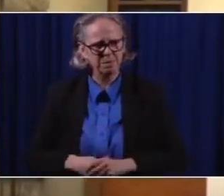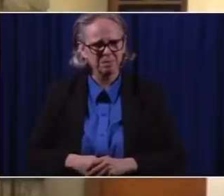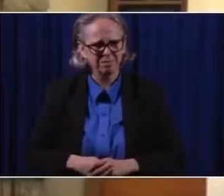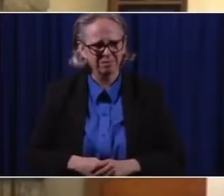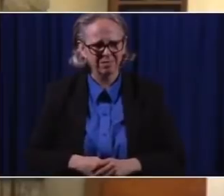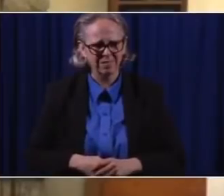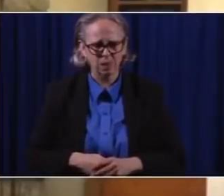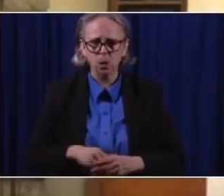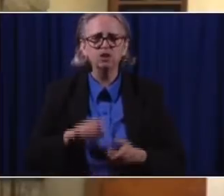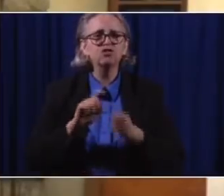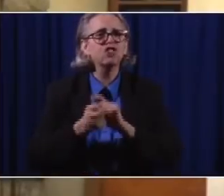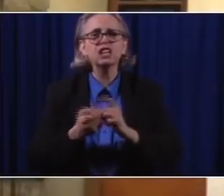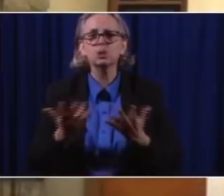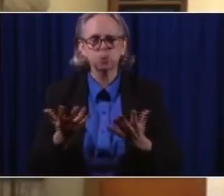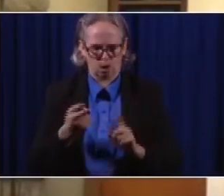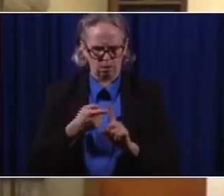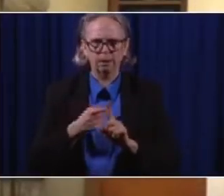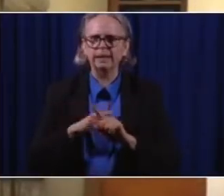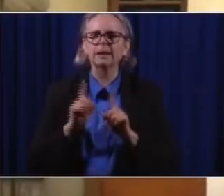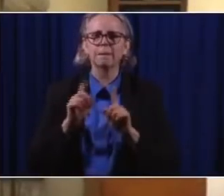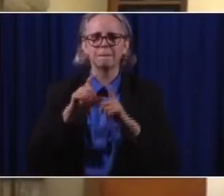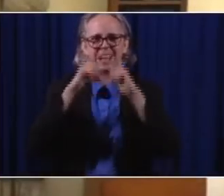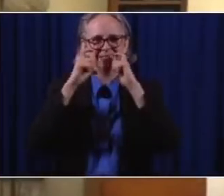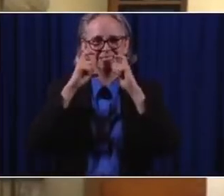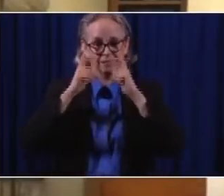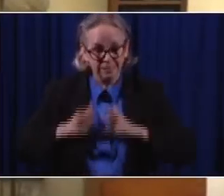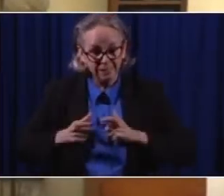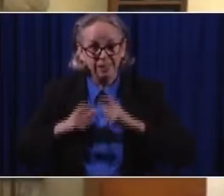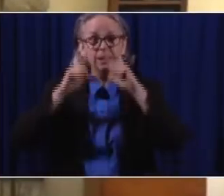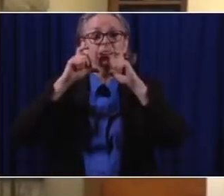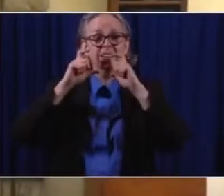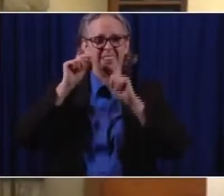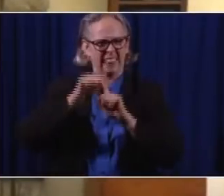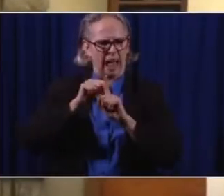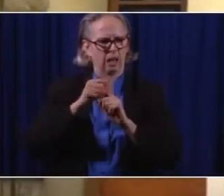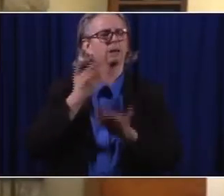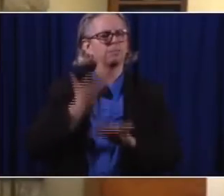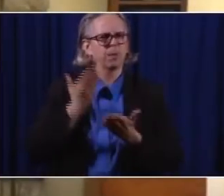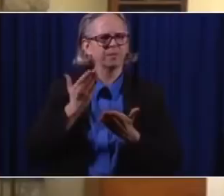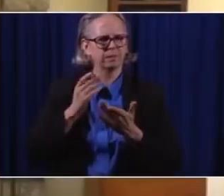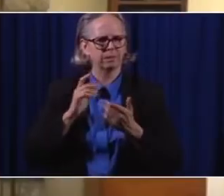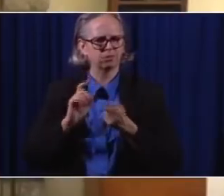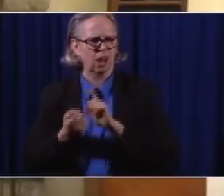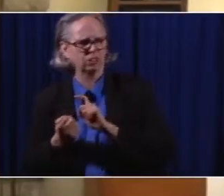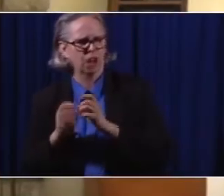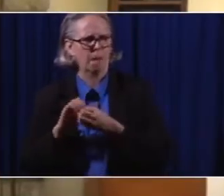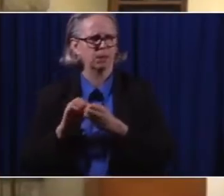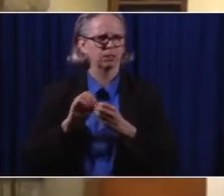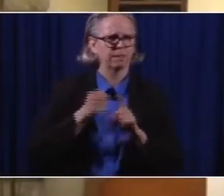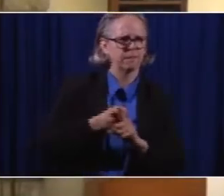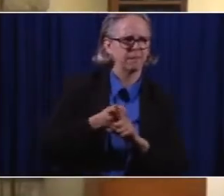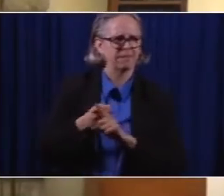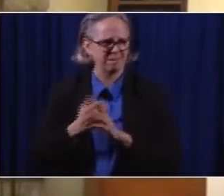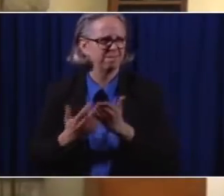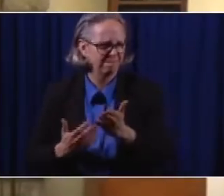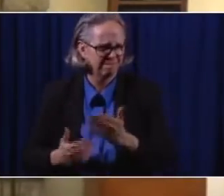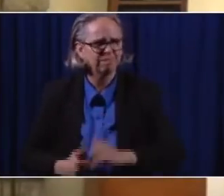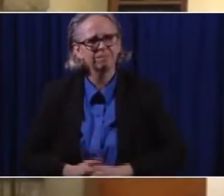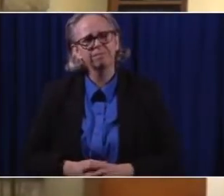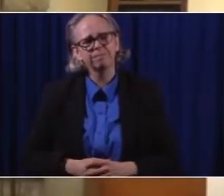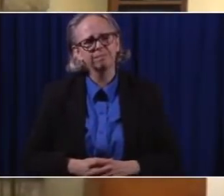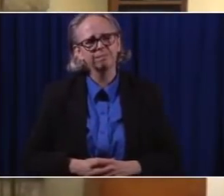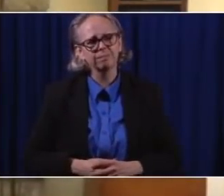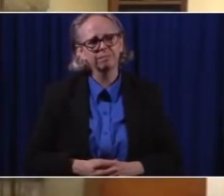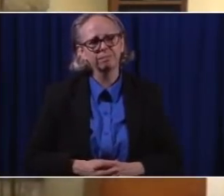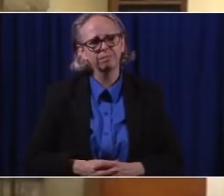was masks were being worn. And so we saw the cases go down dramatically. Another